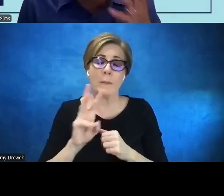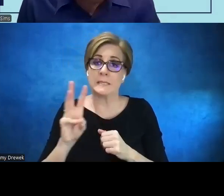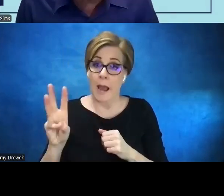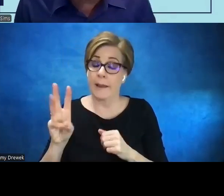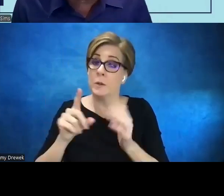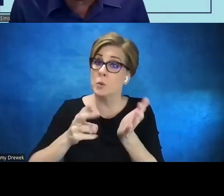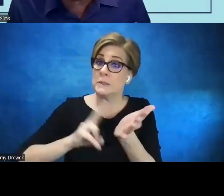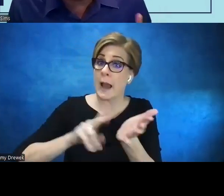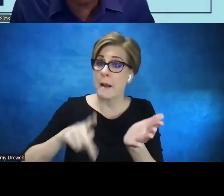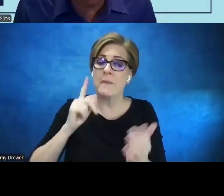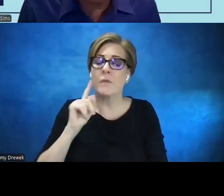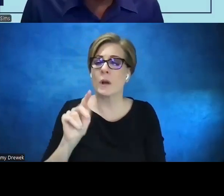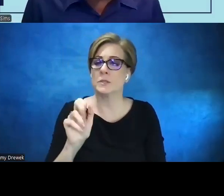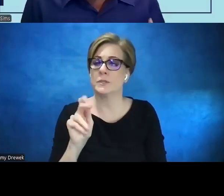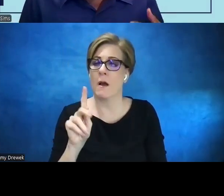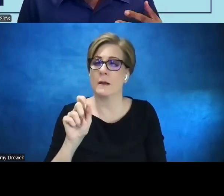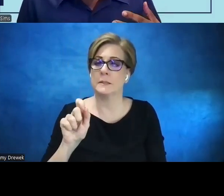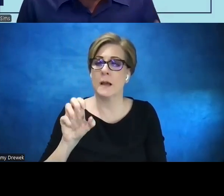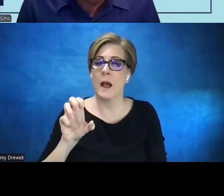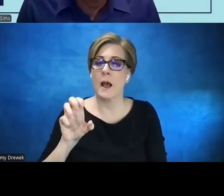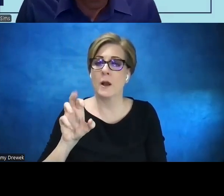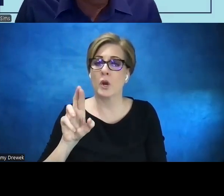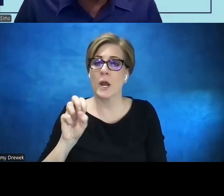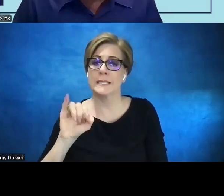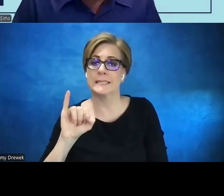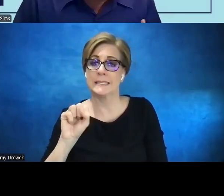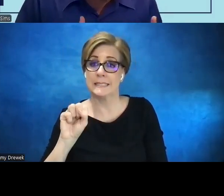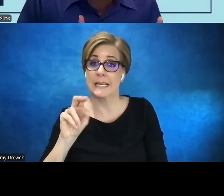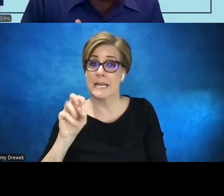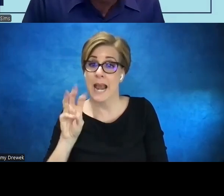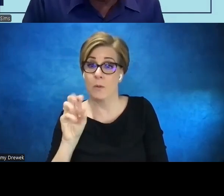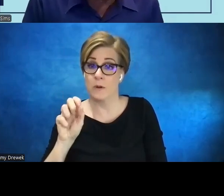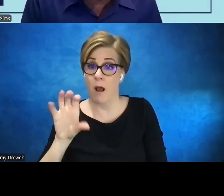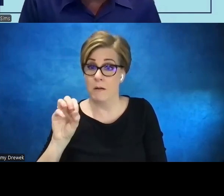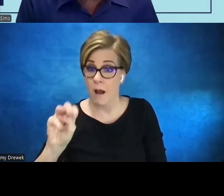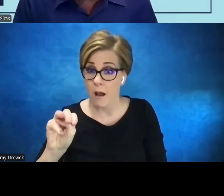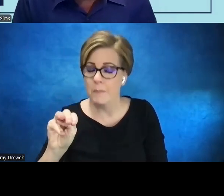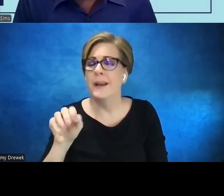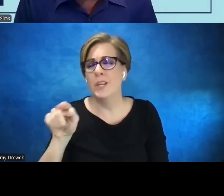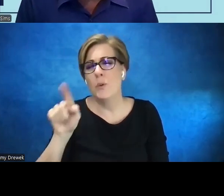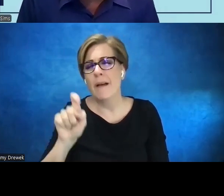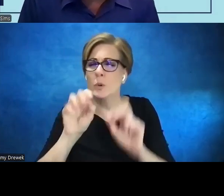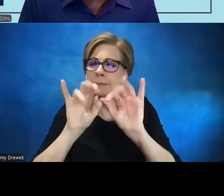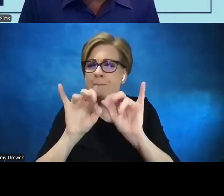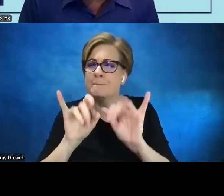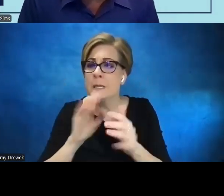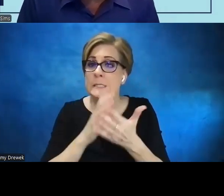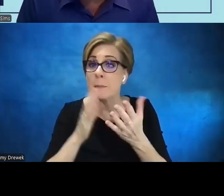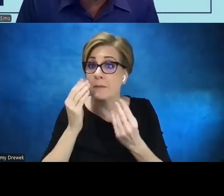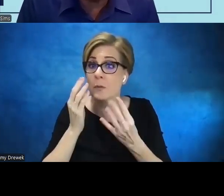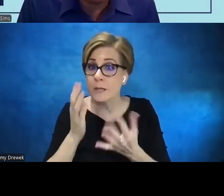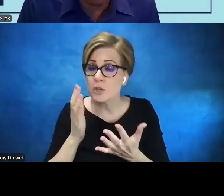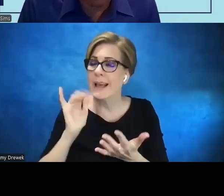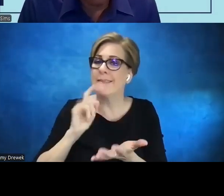for talk.crisisnow.com, you will be asked for just a bit of information that will help you to be able to